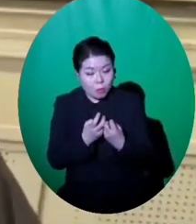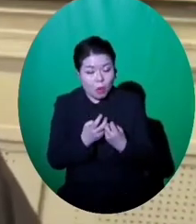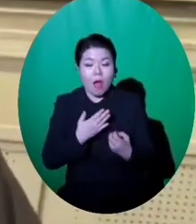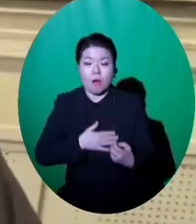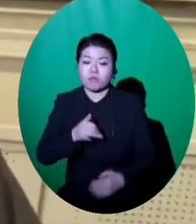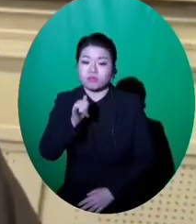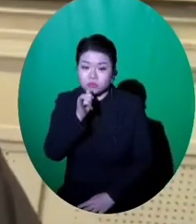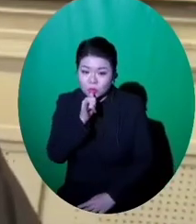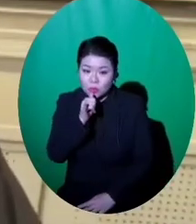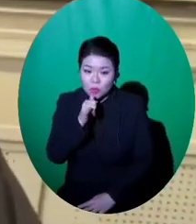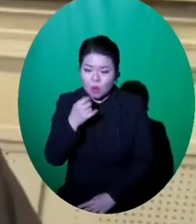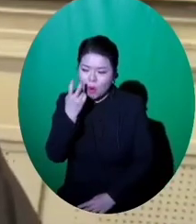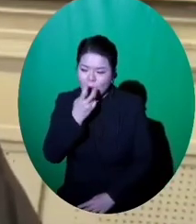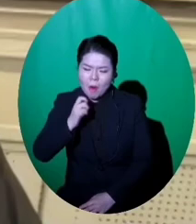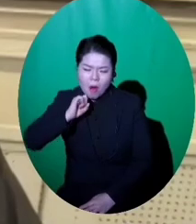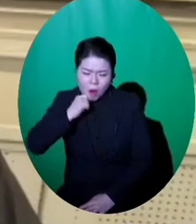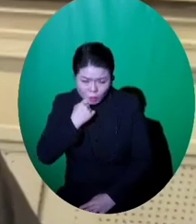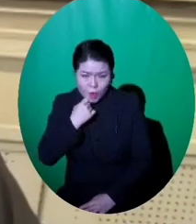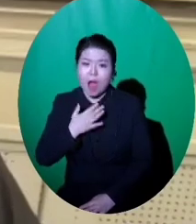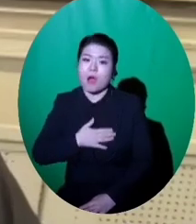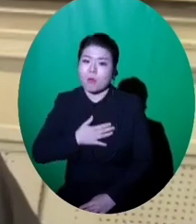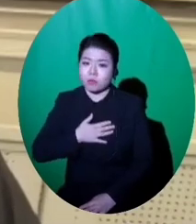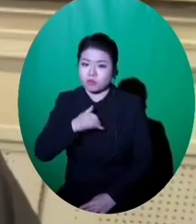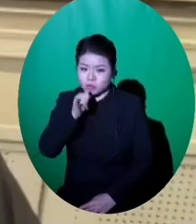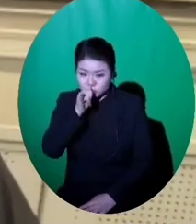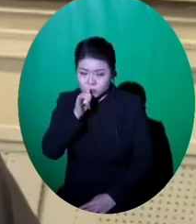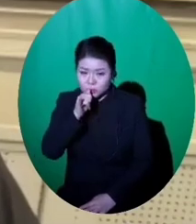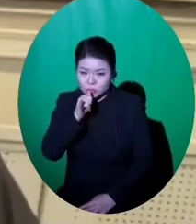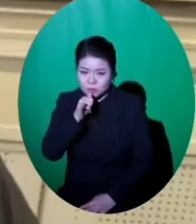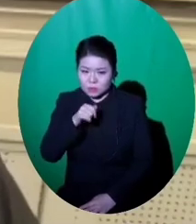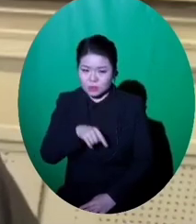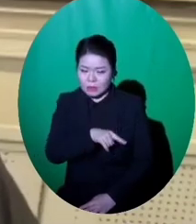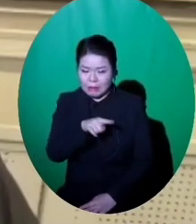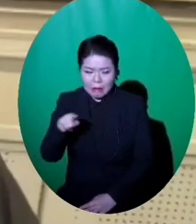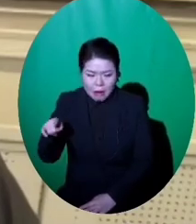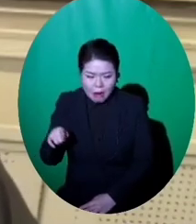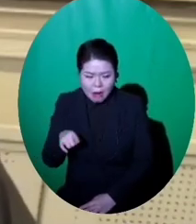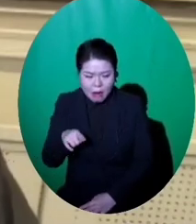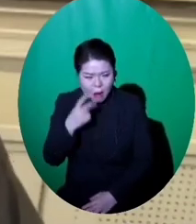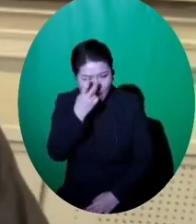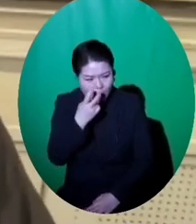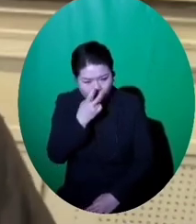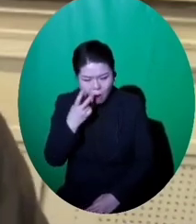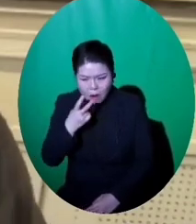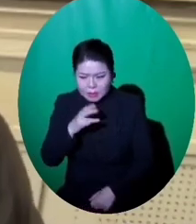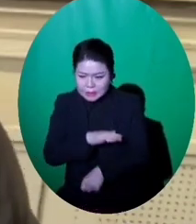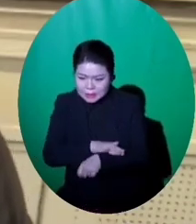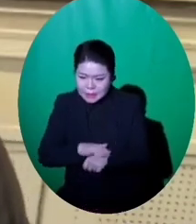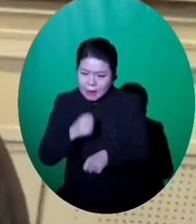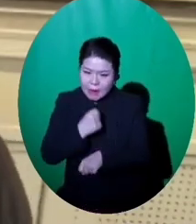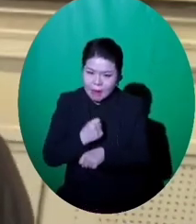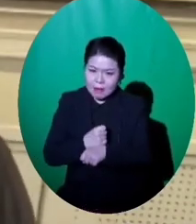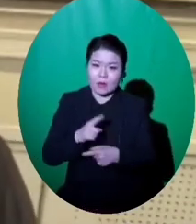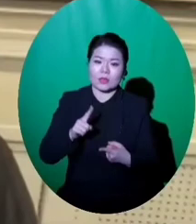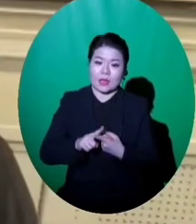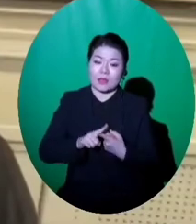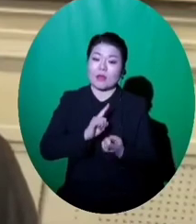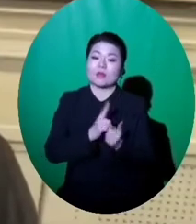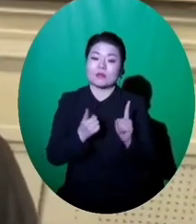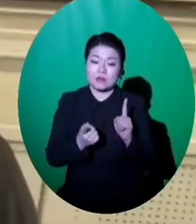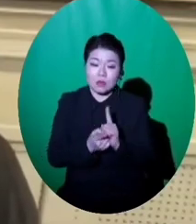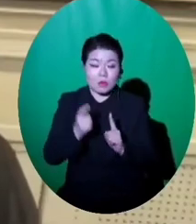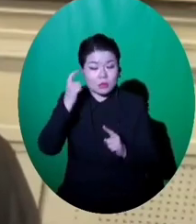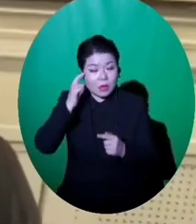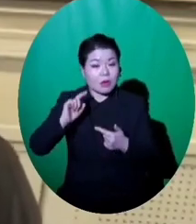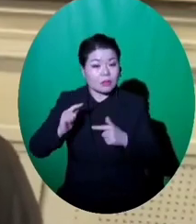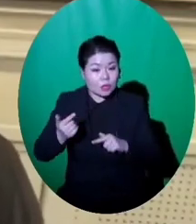easy. We have different ideas about what the right thing to do is. But when we're putting ourselves in the situation of trying to